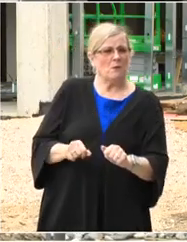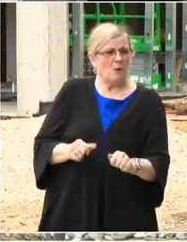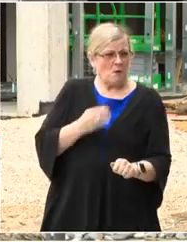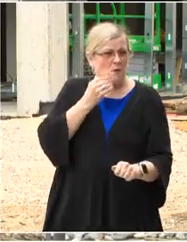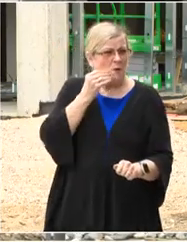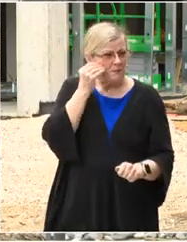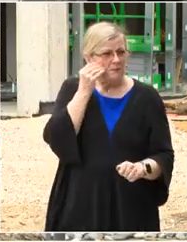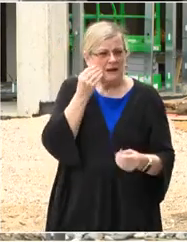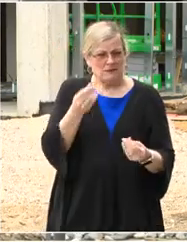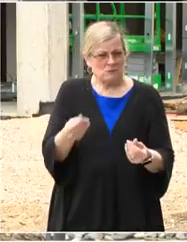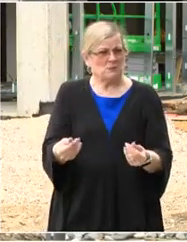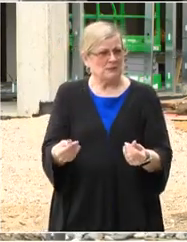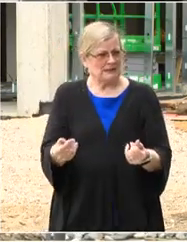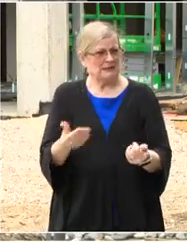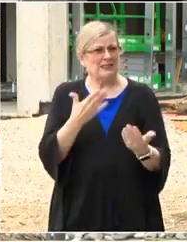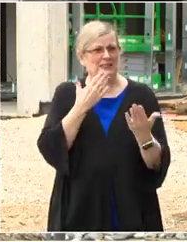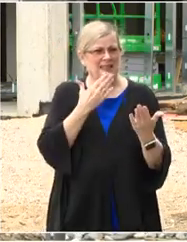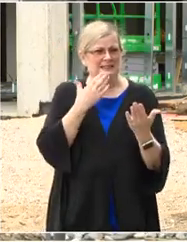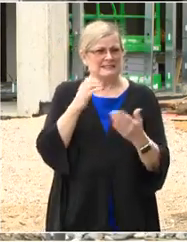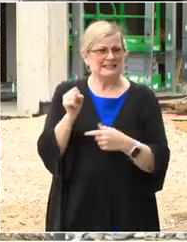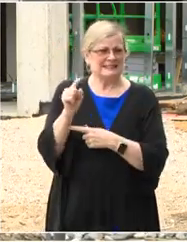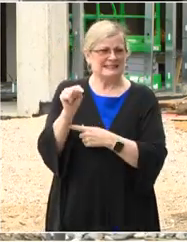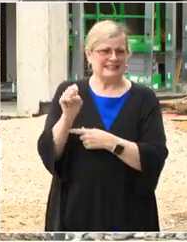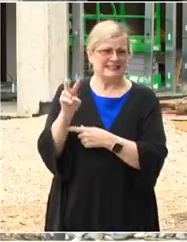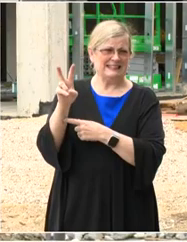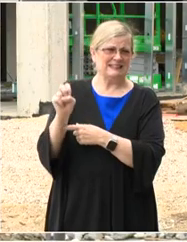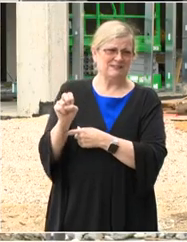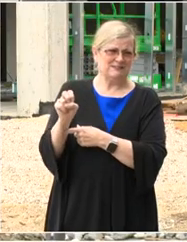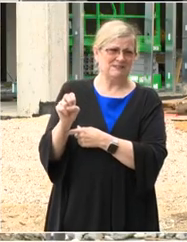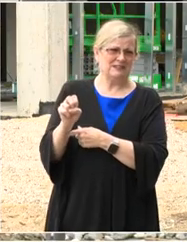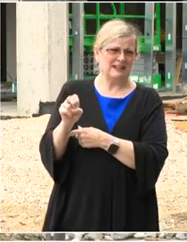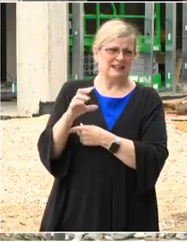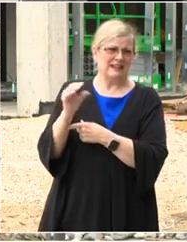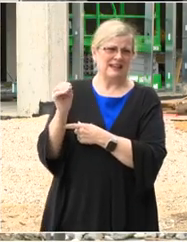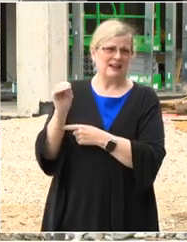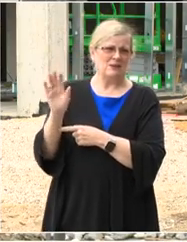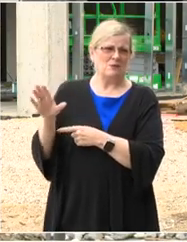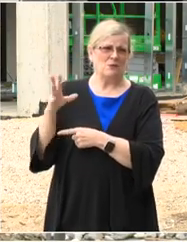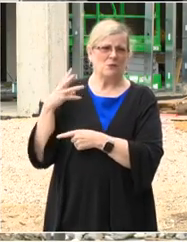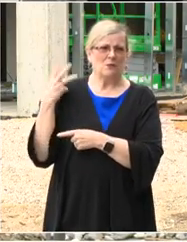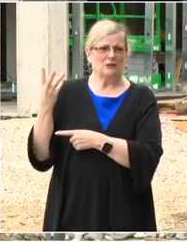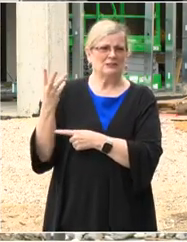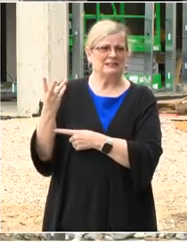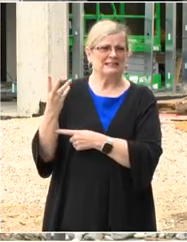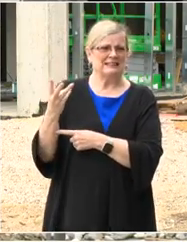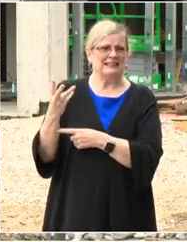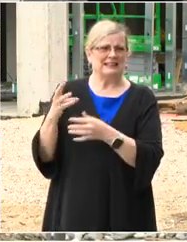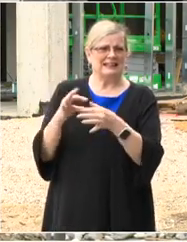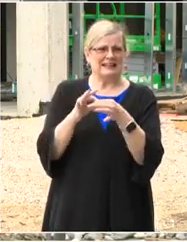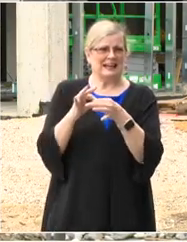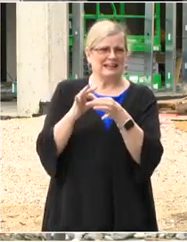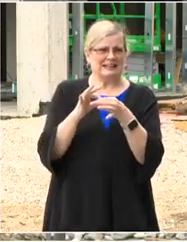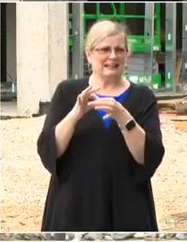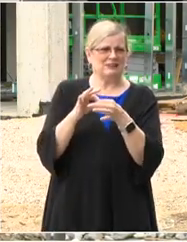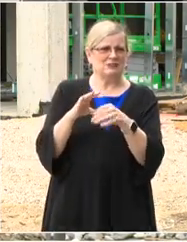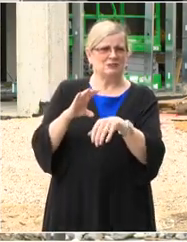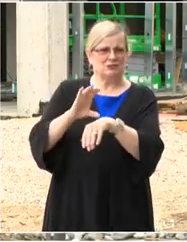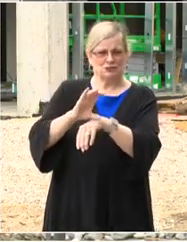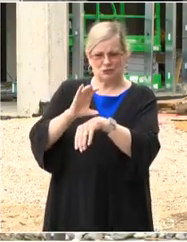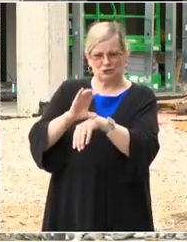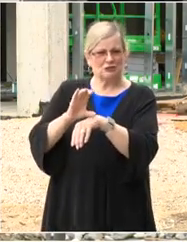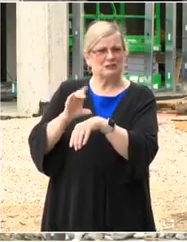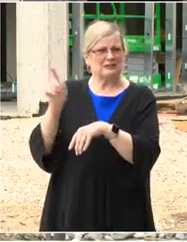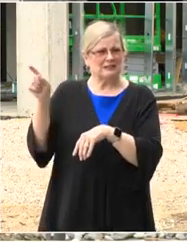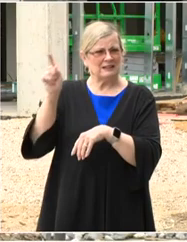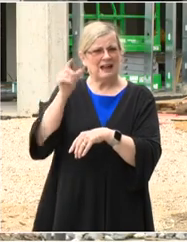thank Steve and CNHED. I want to thank the Washington Interfaith Network. I want to thank the African-American real